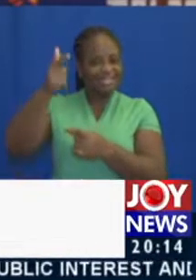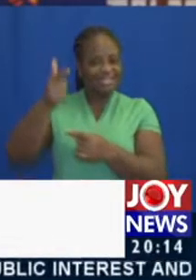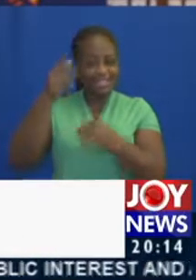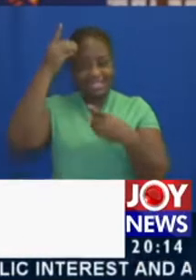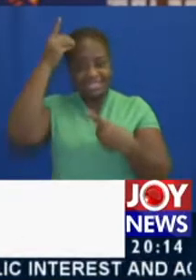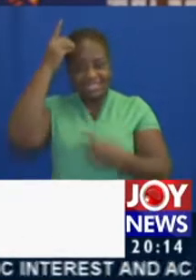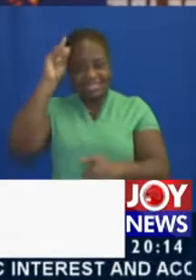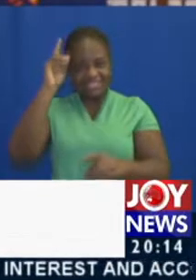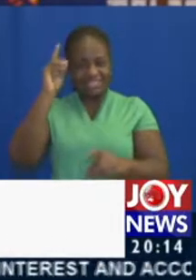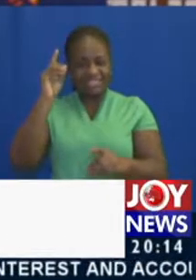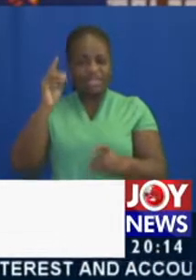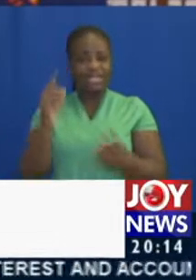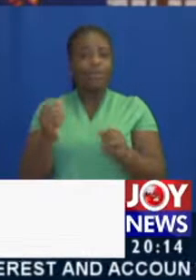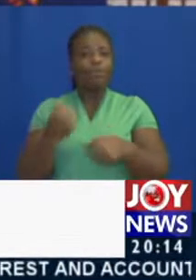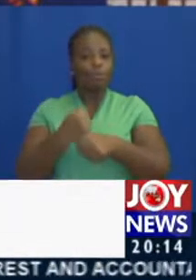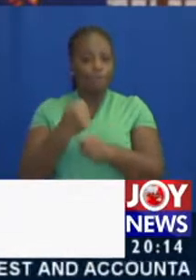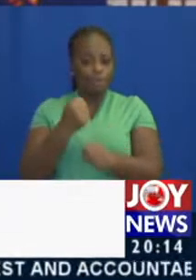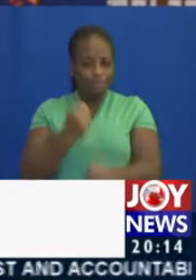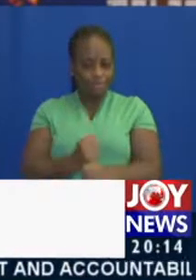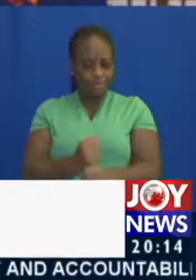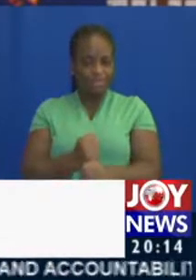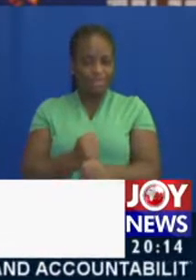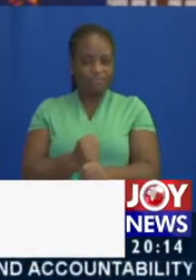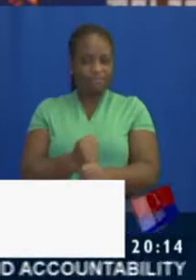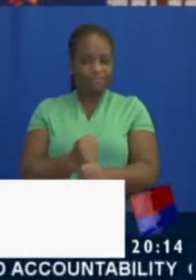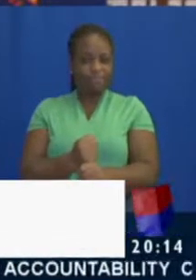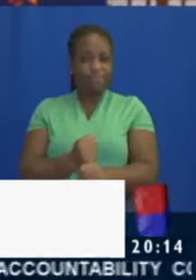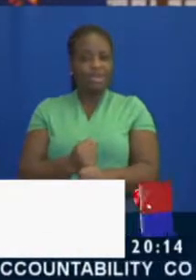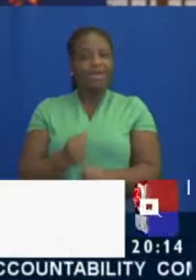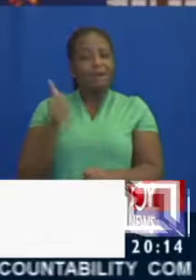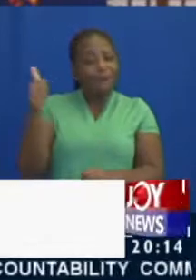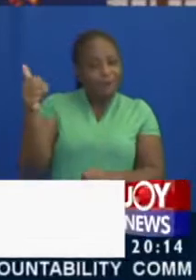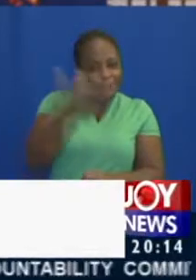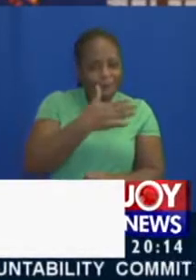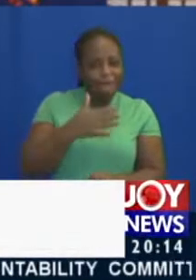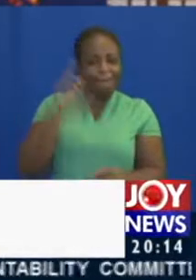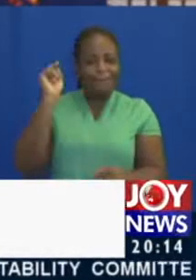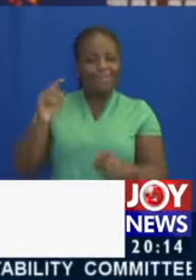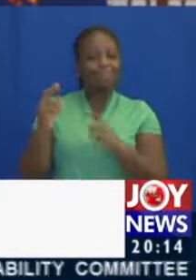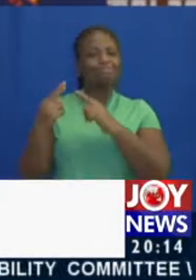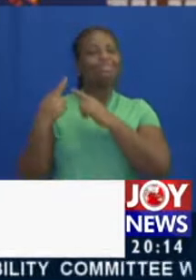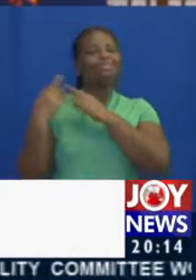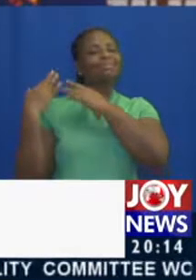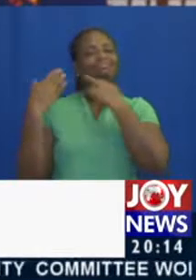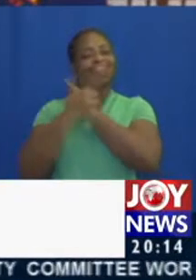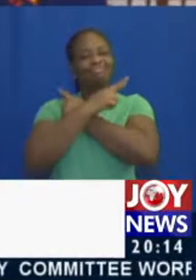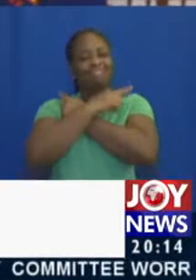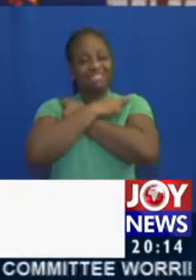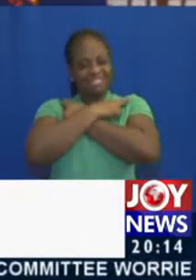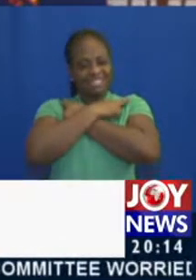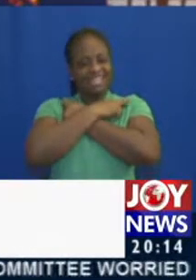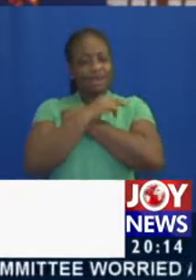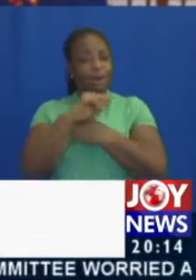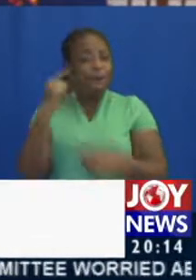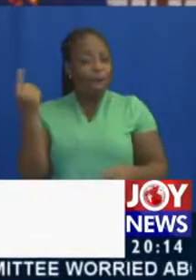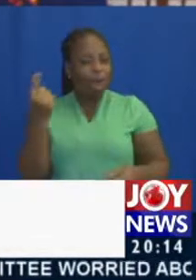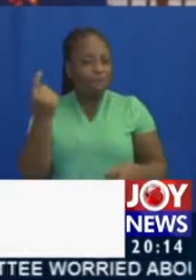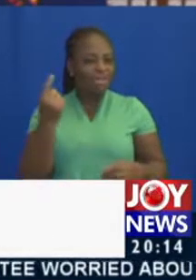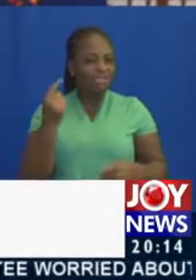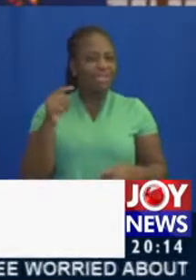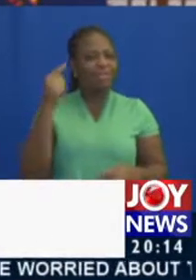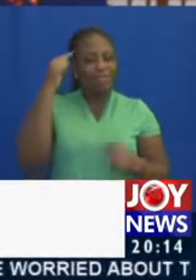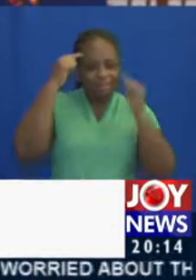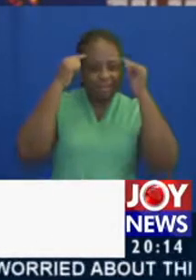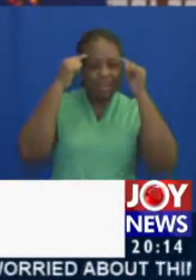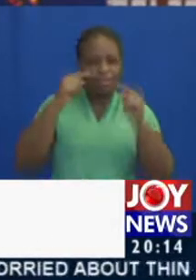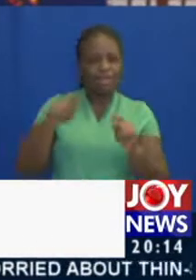these consultations. You can be rest assured that I'll always take into prime consideration the